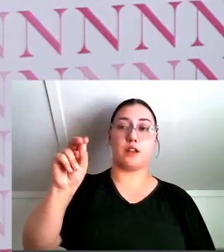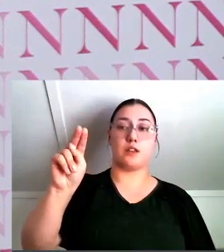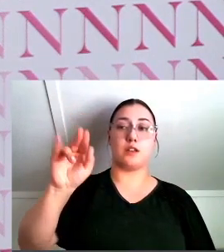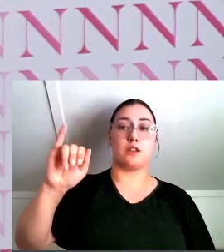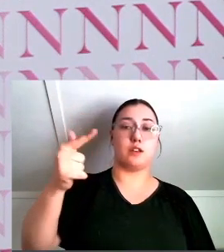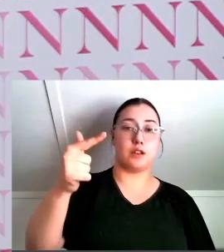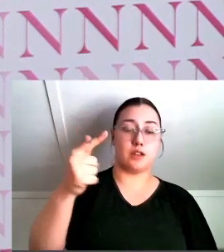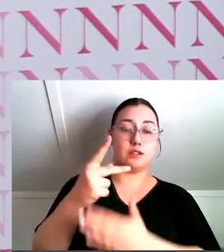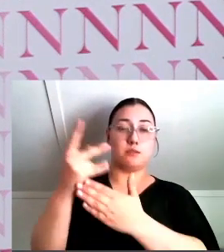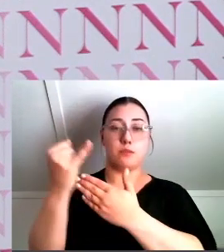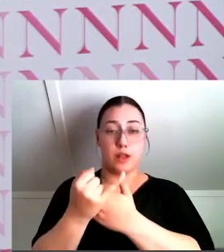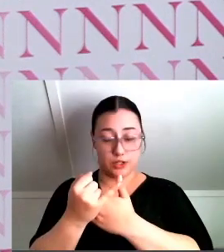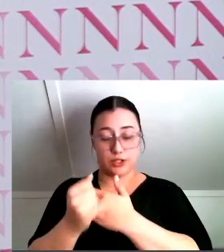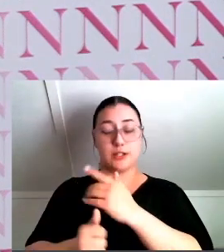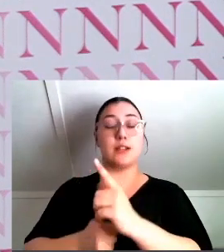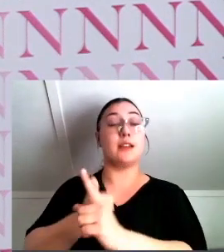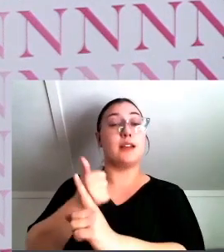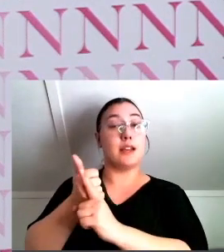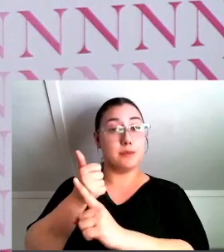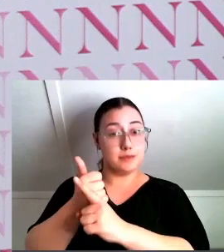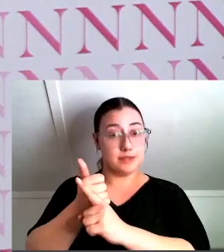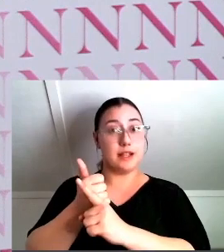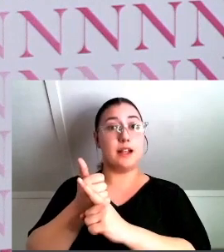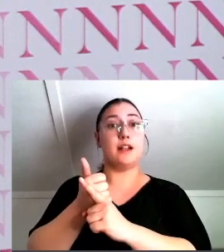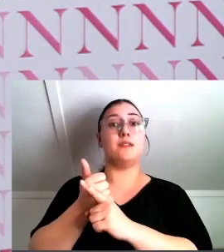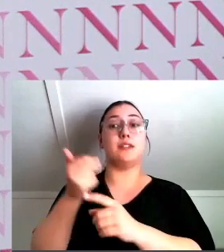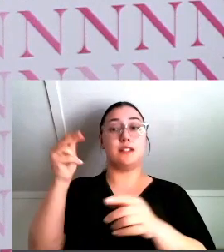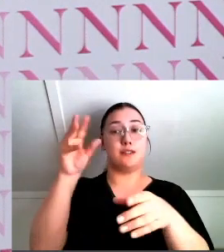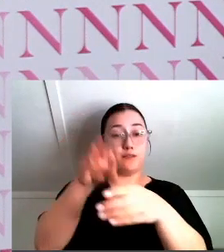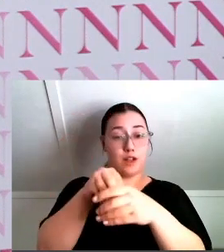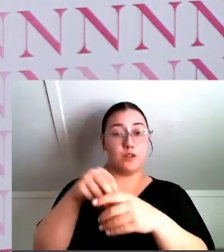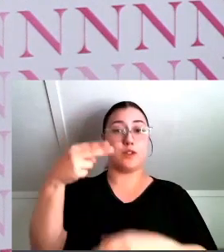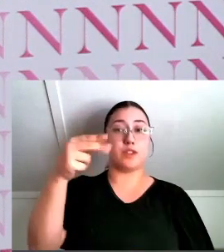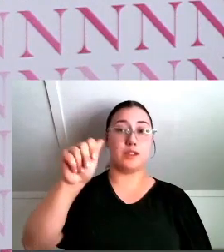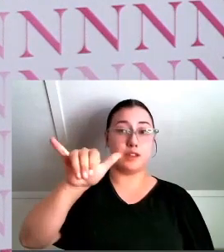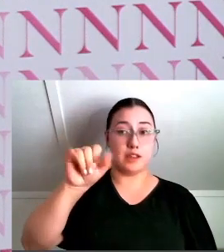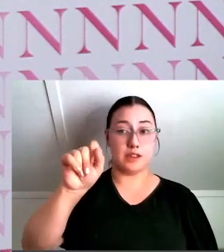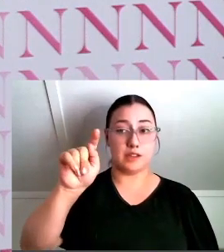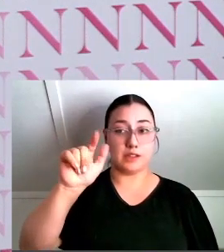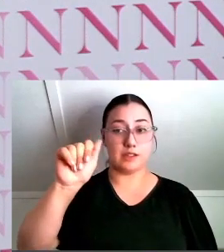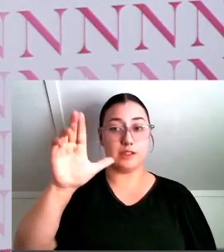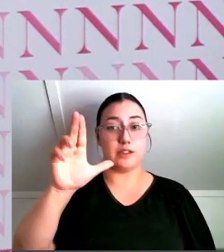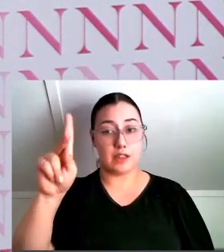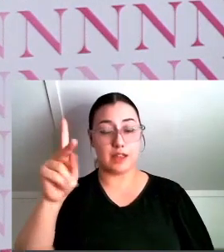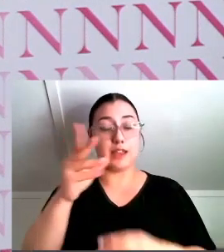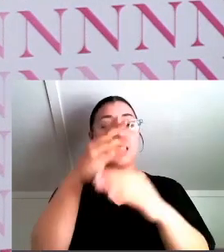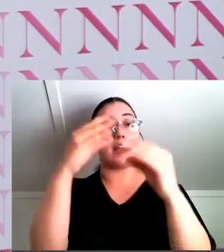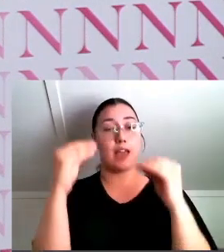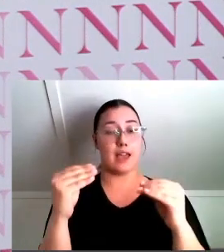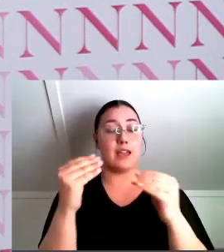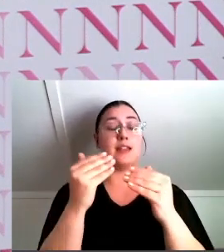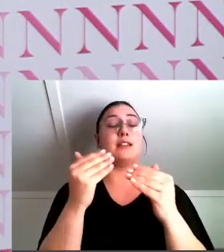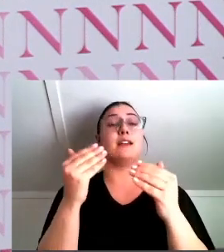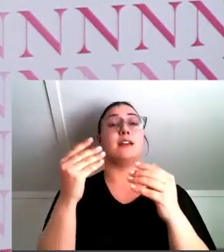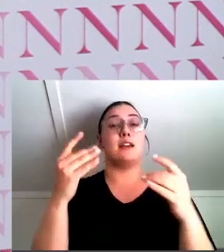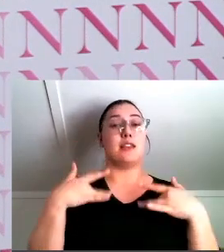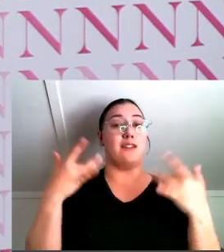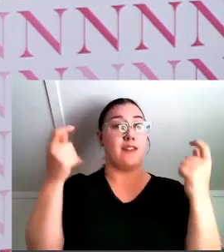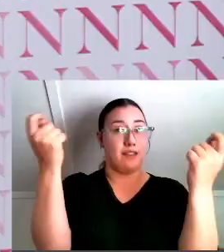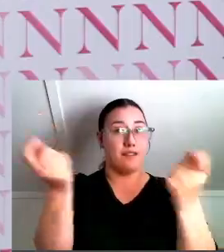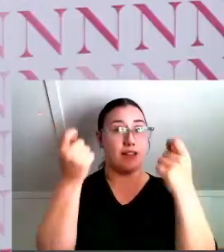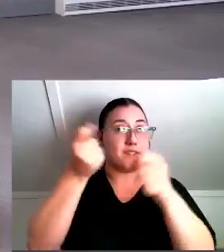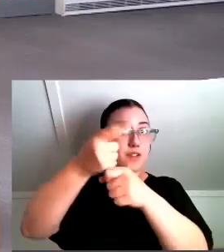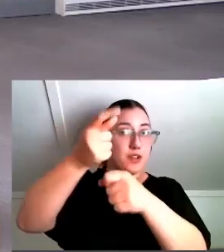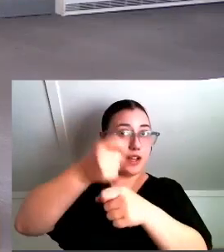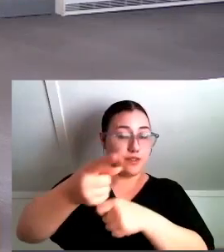committee for Haystack and as a national planner for the Zora Neale Hurston Festival of the Arts and Humanities, which he asked me to give a talk this